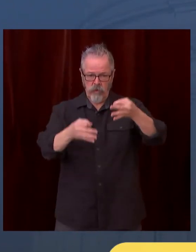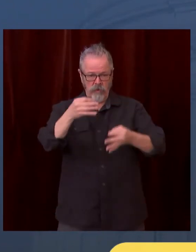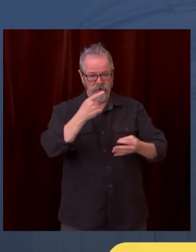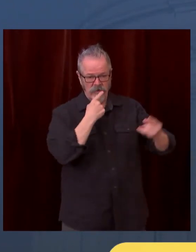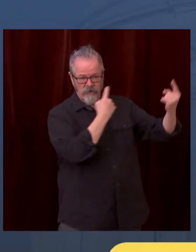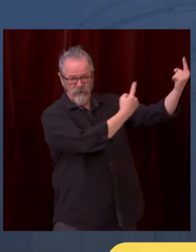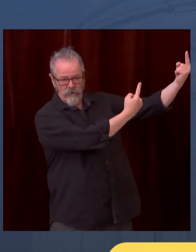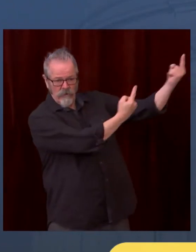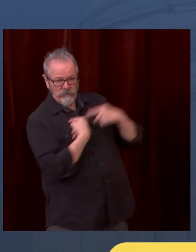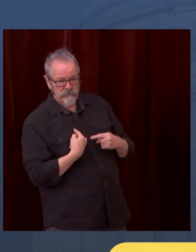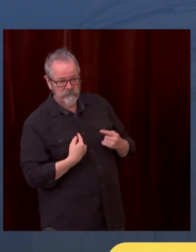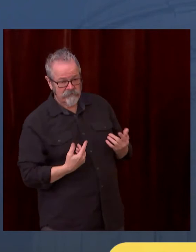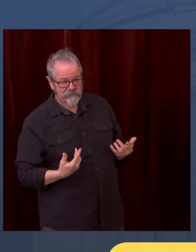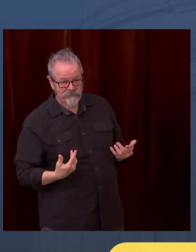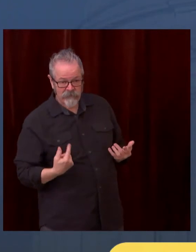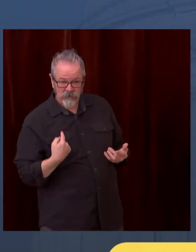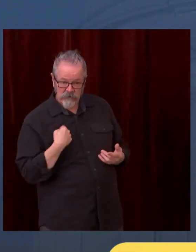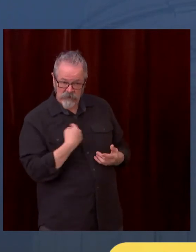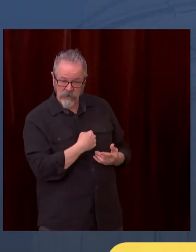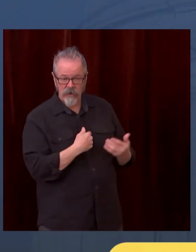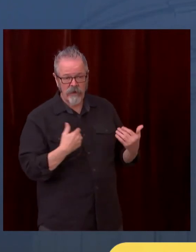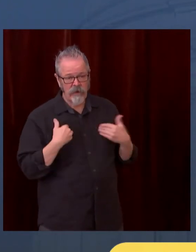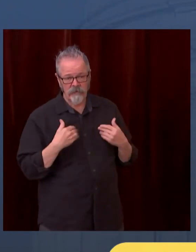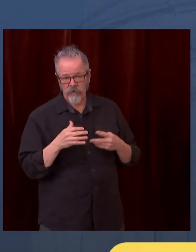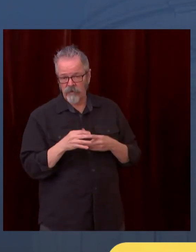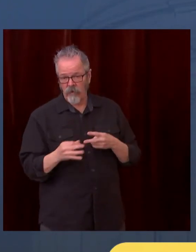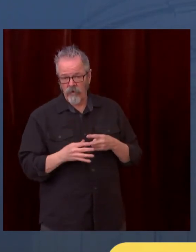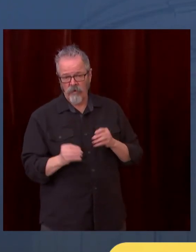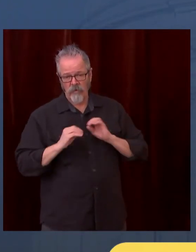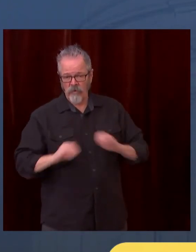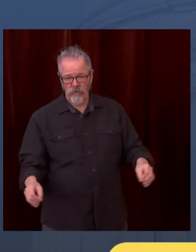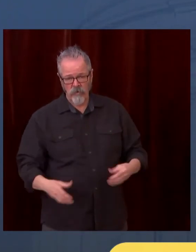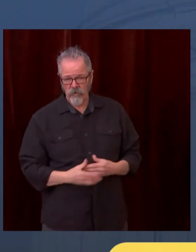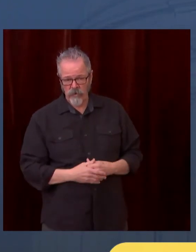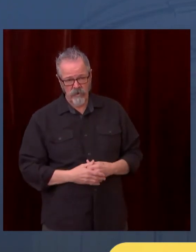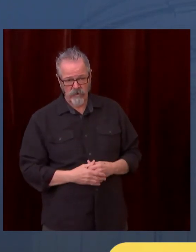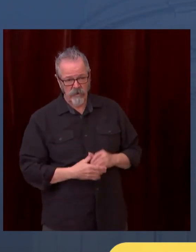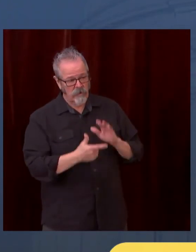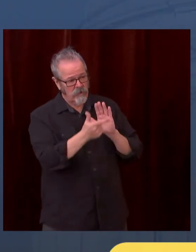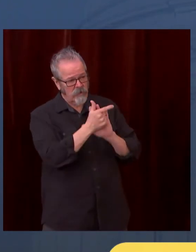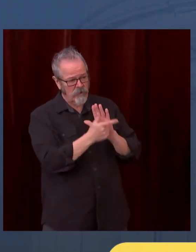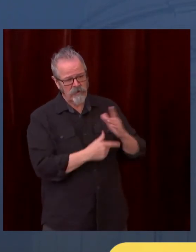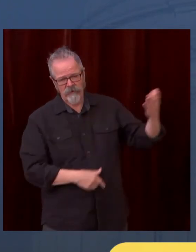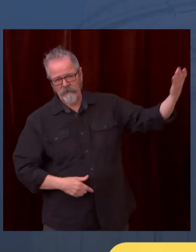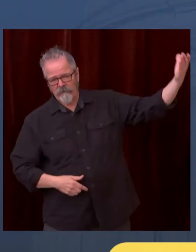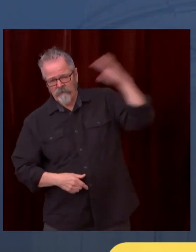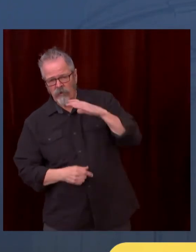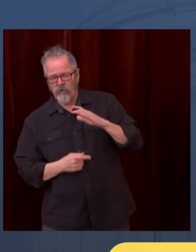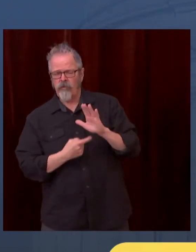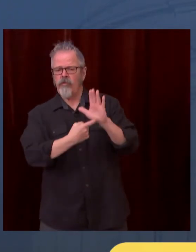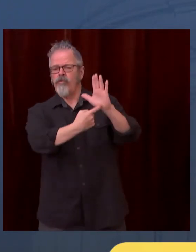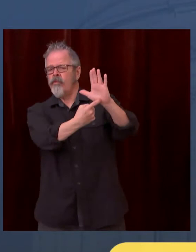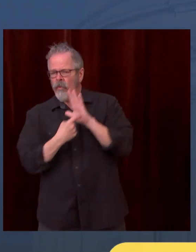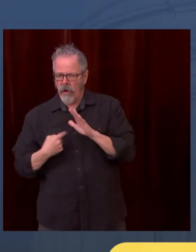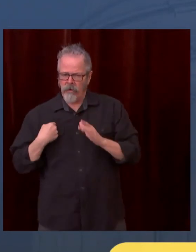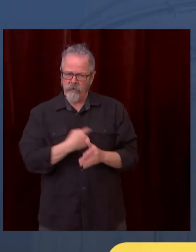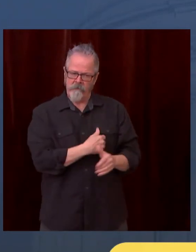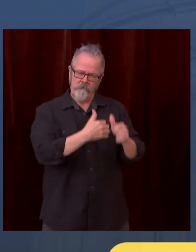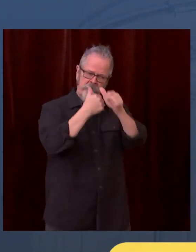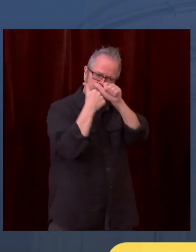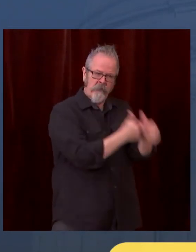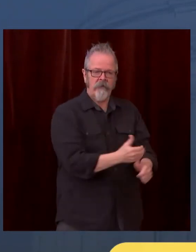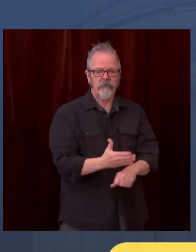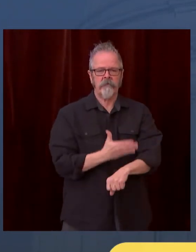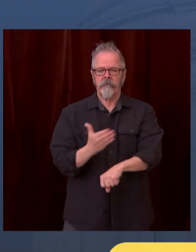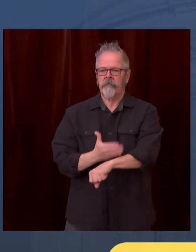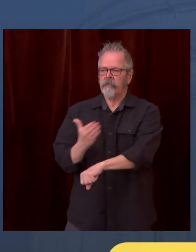to fund these culverts. It's an obligation imposed by law, and the courts have been very, very clear on this. And I believe we should follow the law of the United